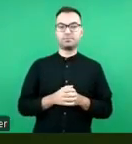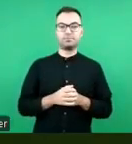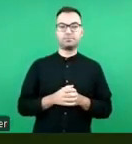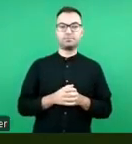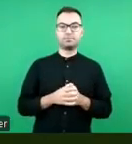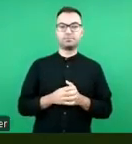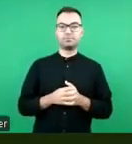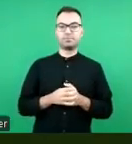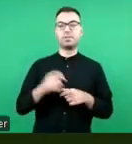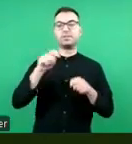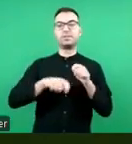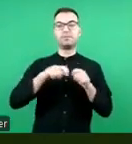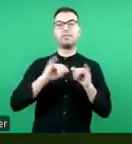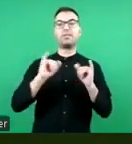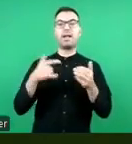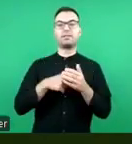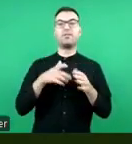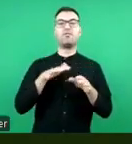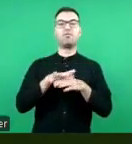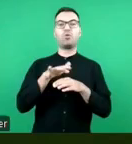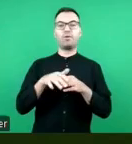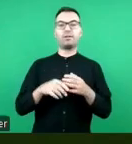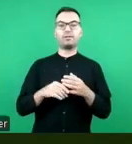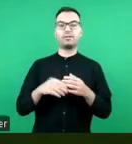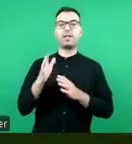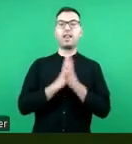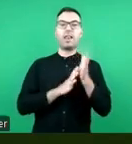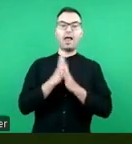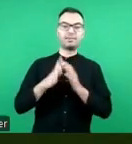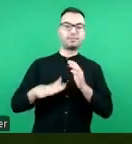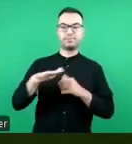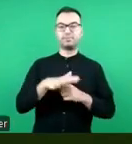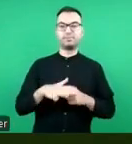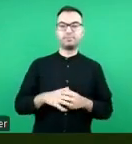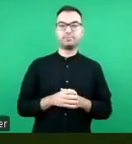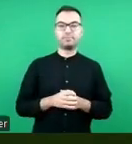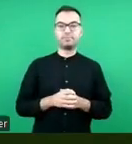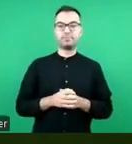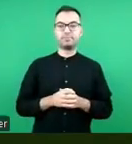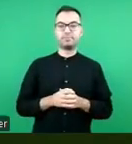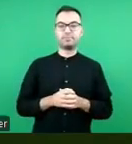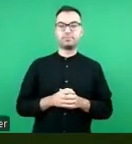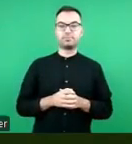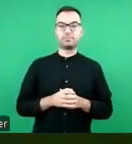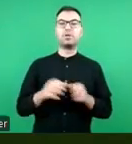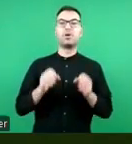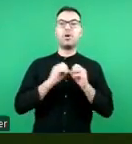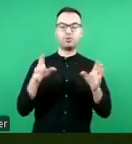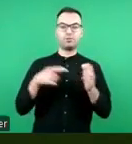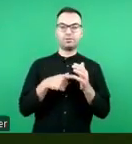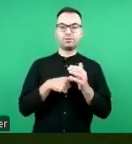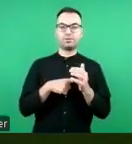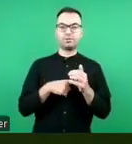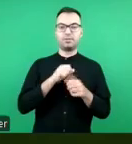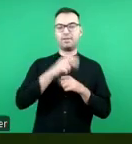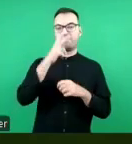they've tested how this all affected the forest structures. Like, of course, there are very evident paths